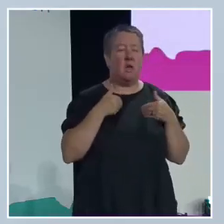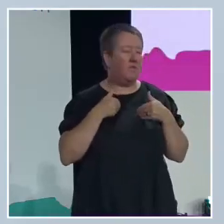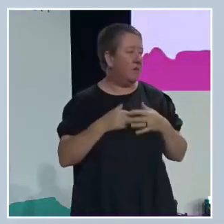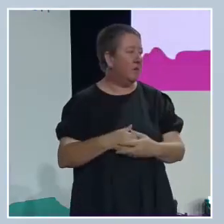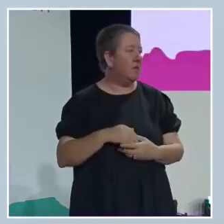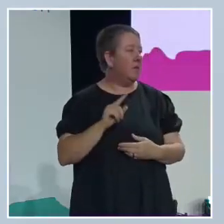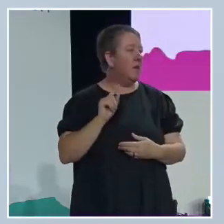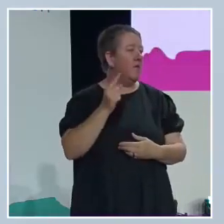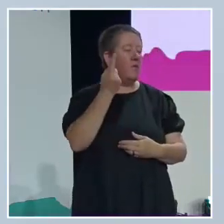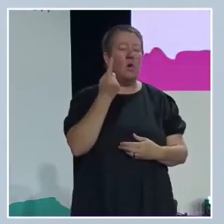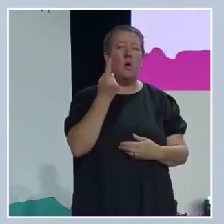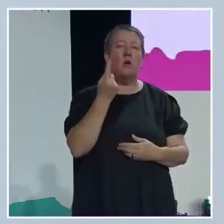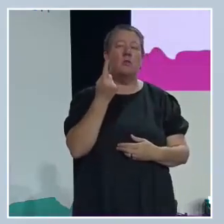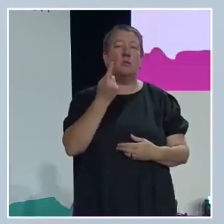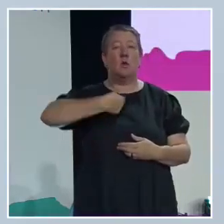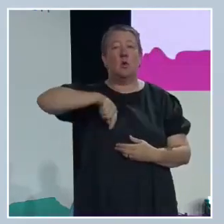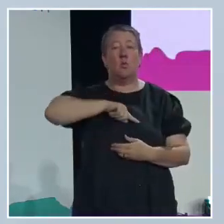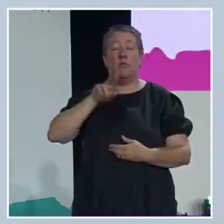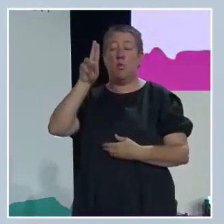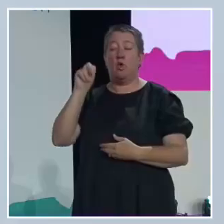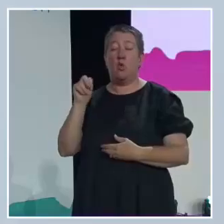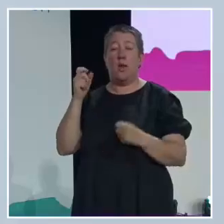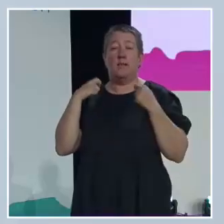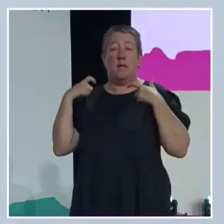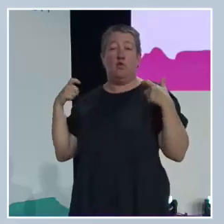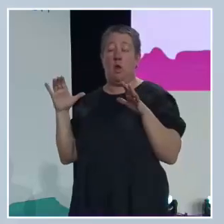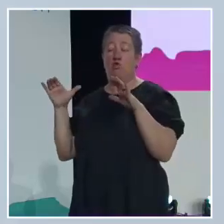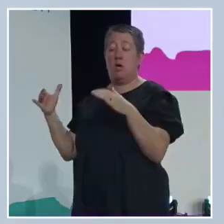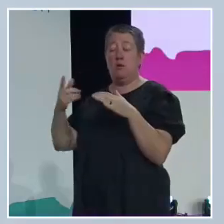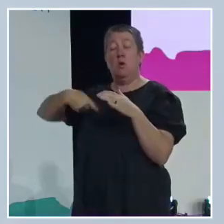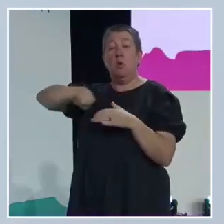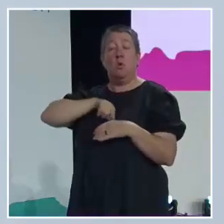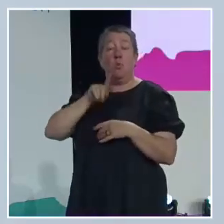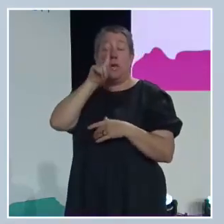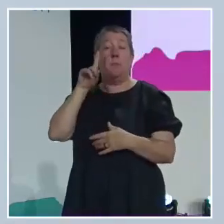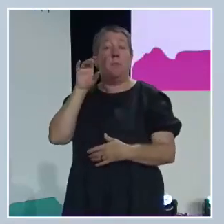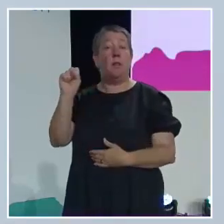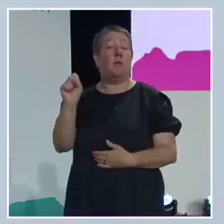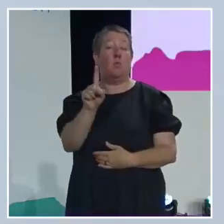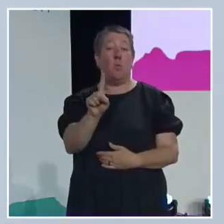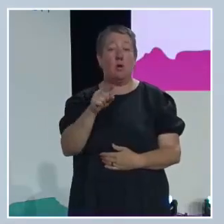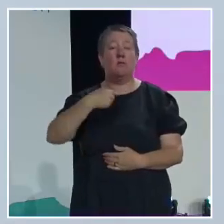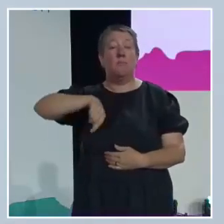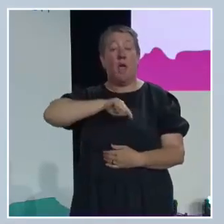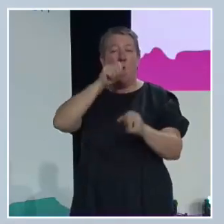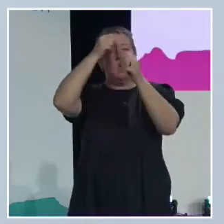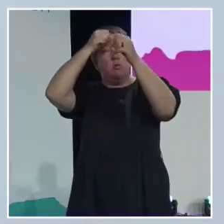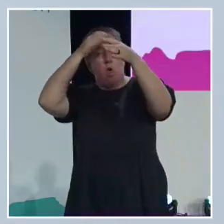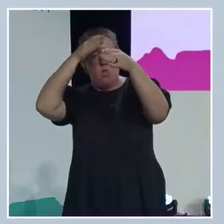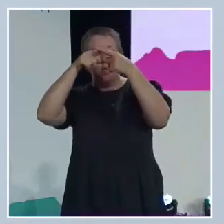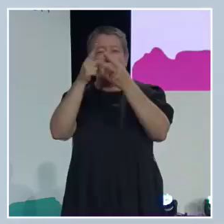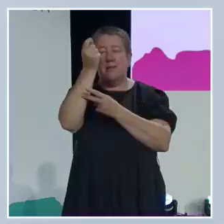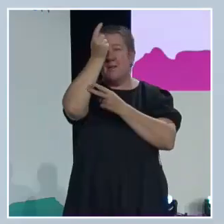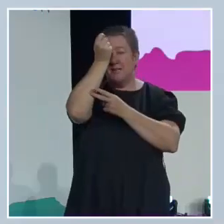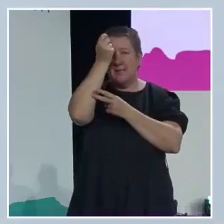First of all, that we from the UN Secretariat, we believe that enhancing our knowledge and